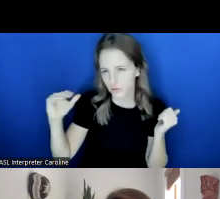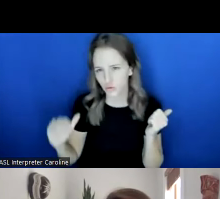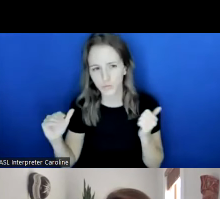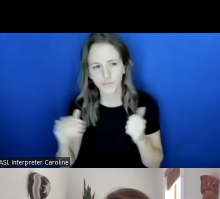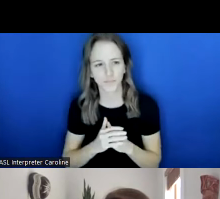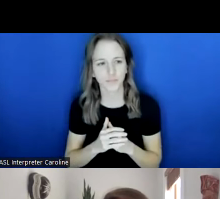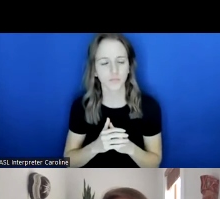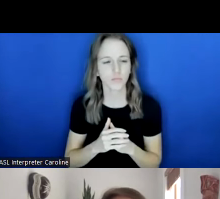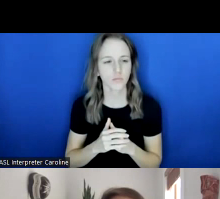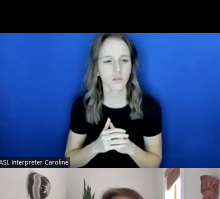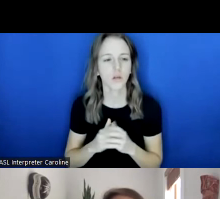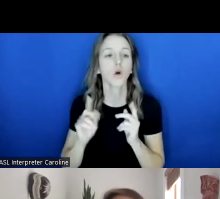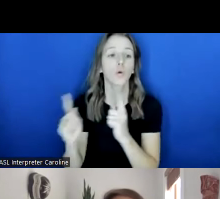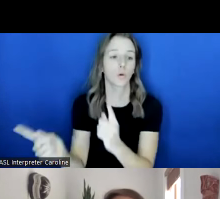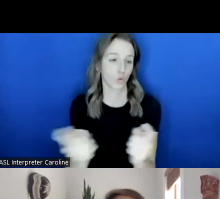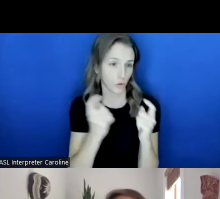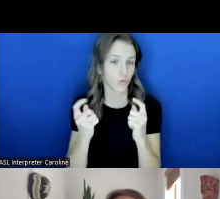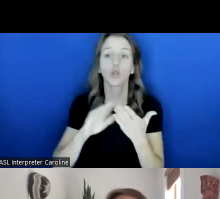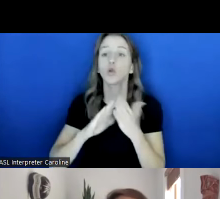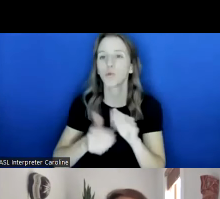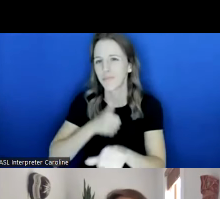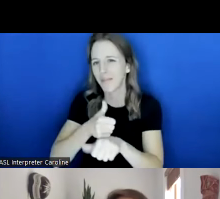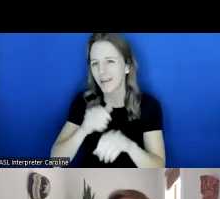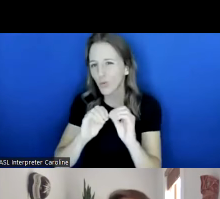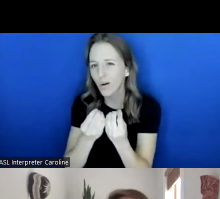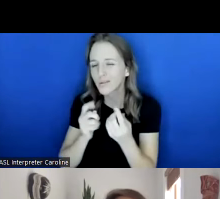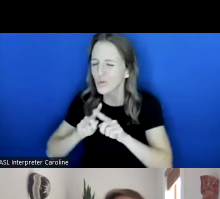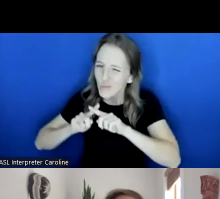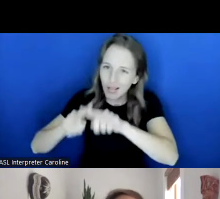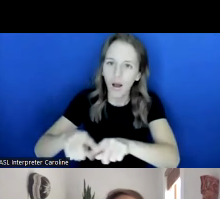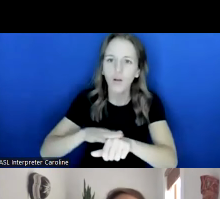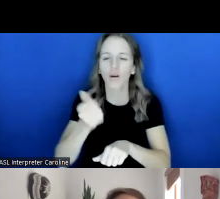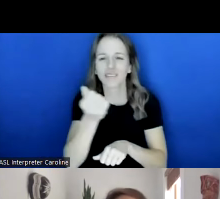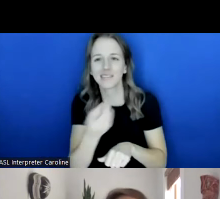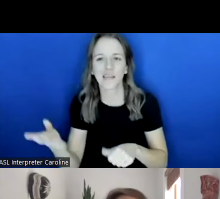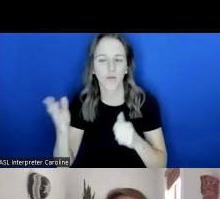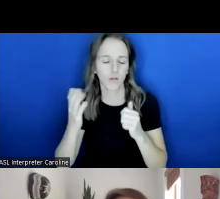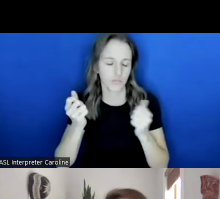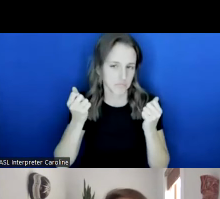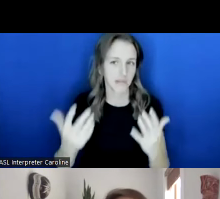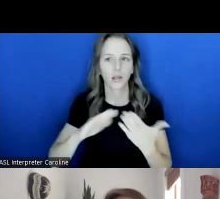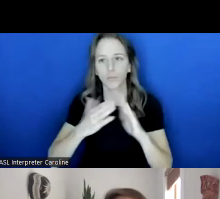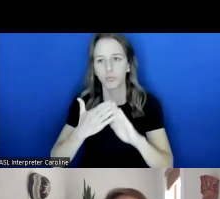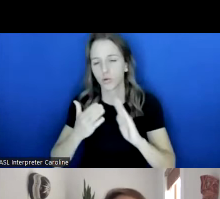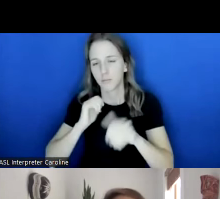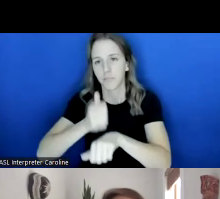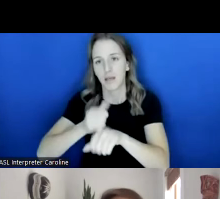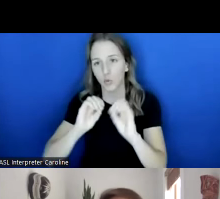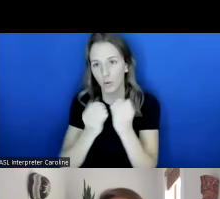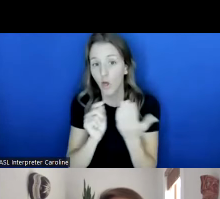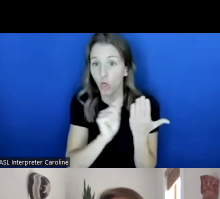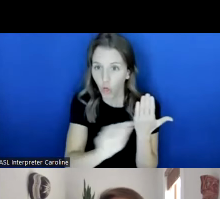community-based organizations. So we really relied on dozens of community-based organizations who served the populations that we knew were